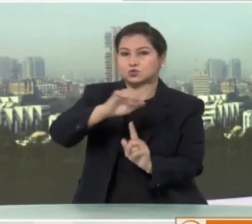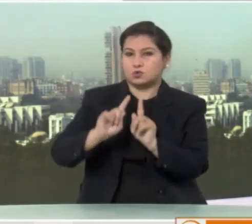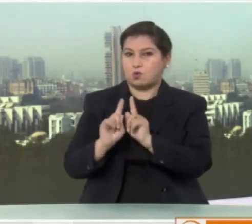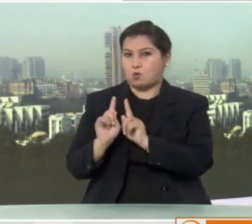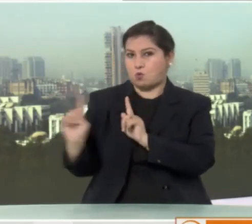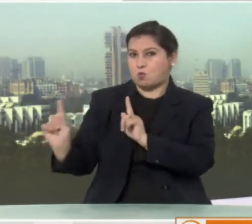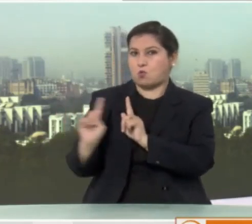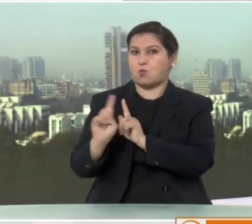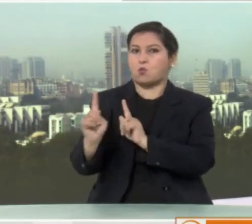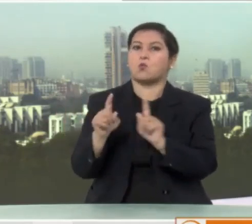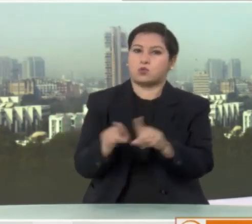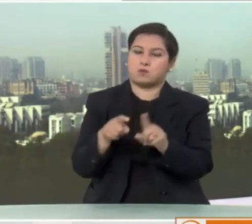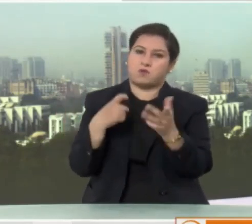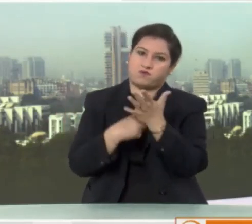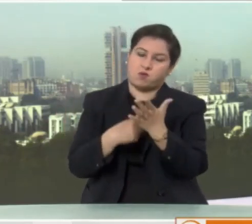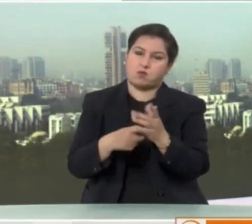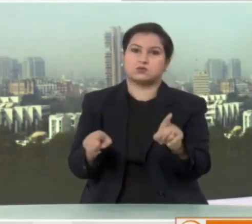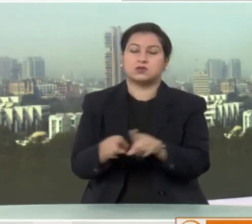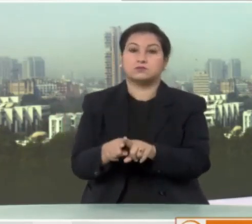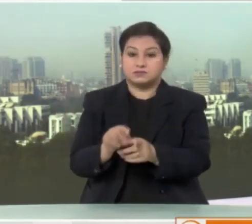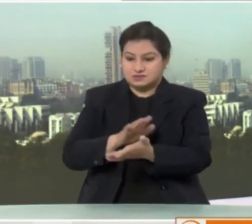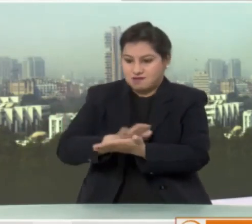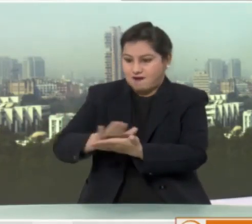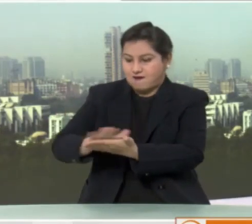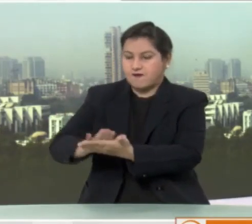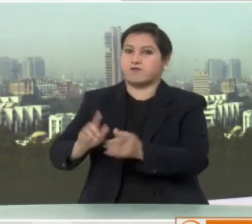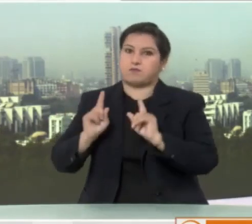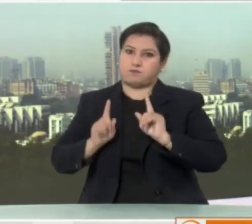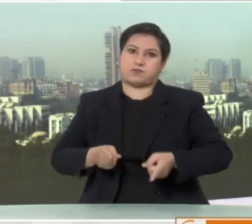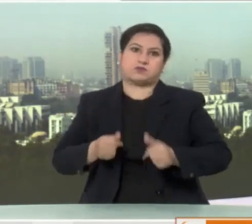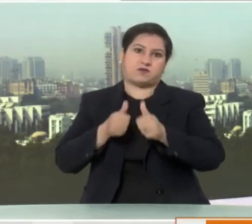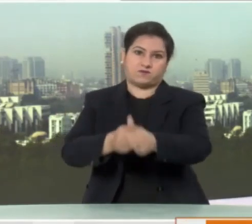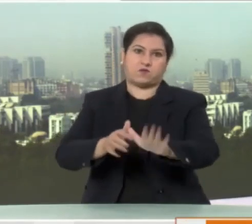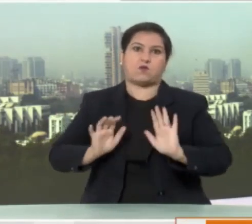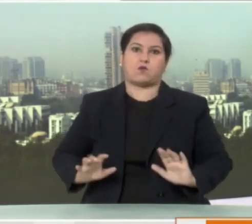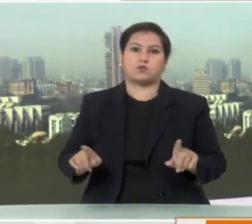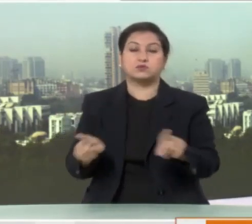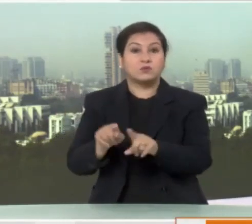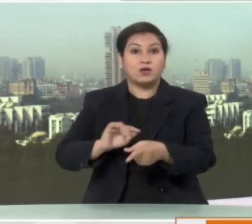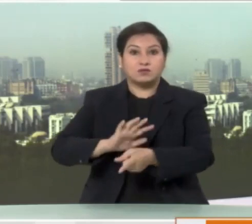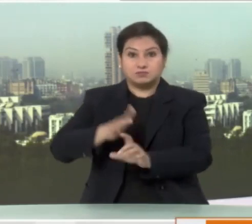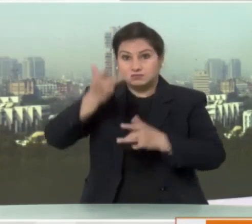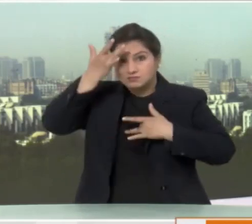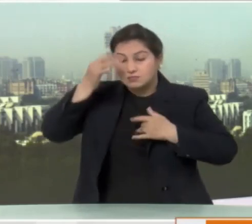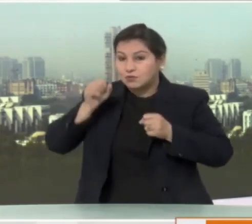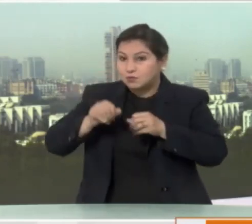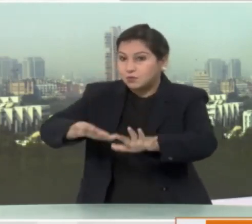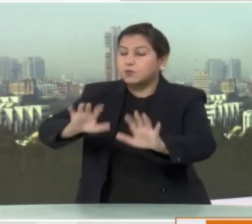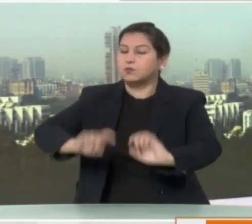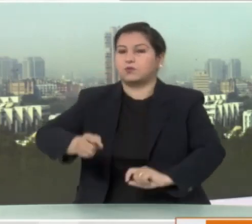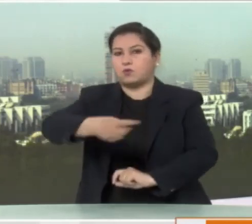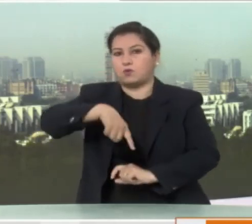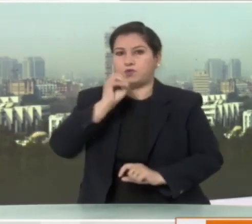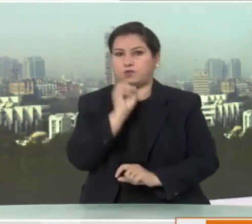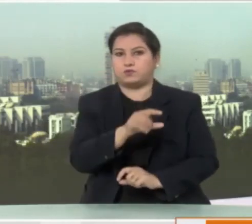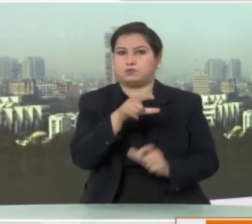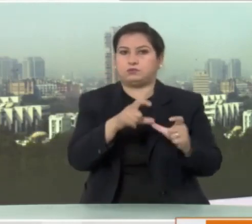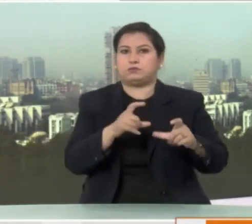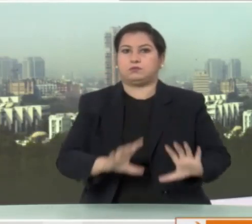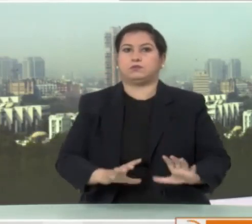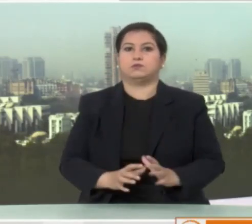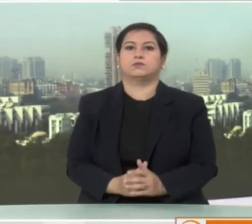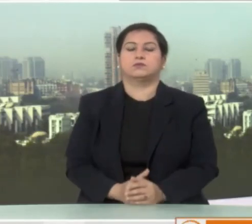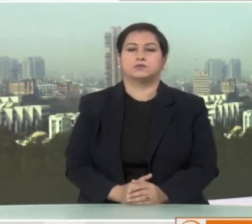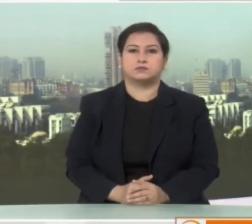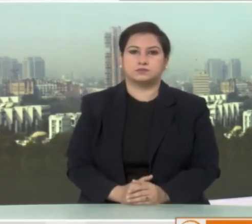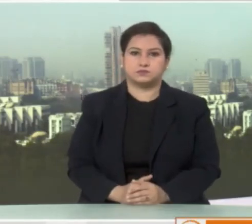distancing guidelines and observe hygiene protocols in view of the ongoing COVID-19 pandemic.